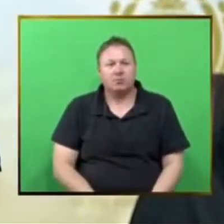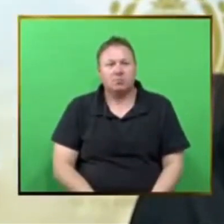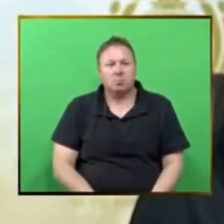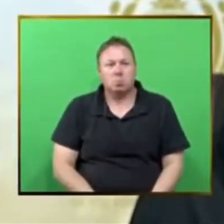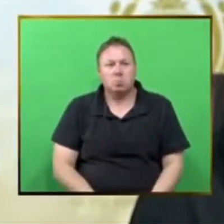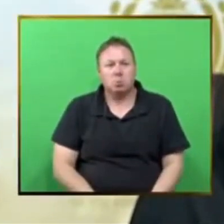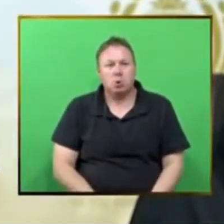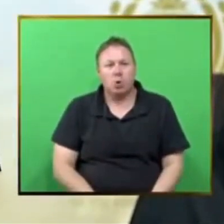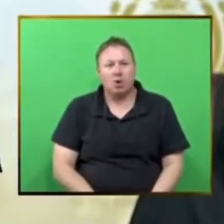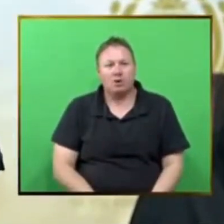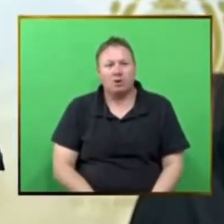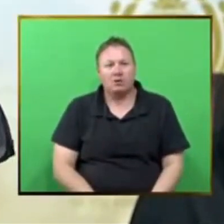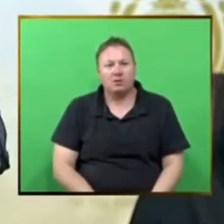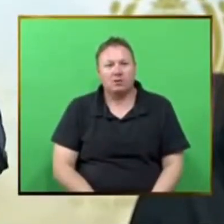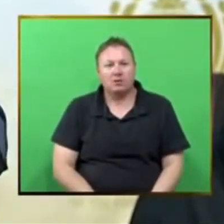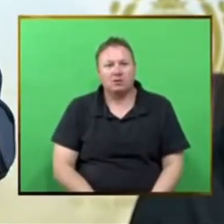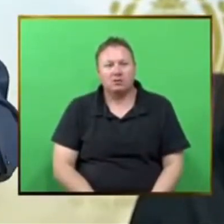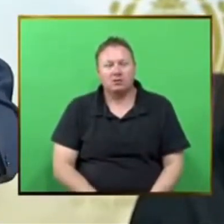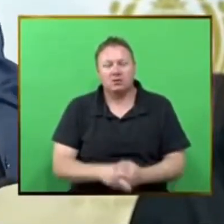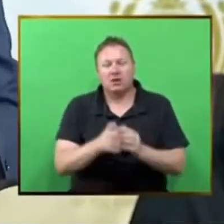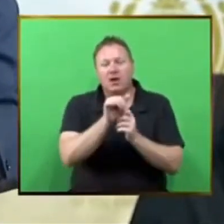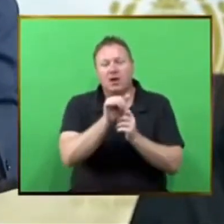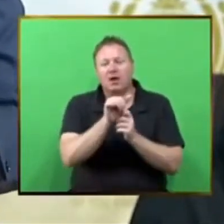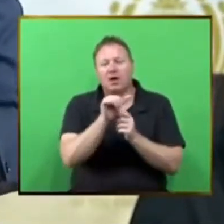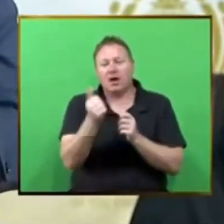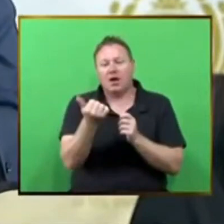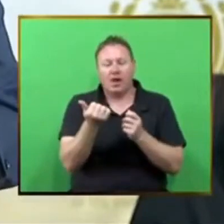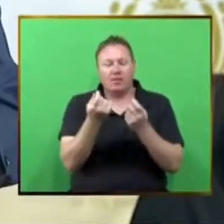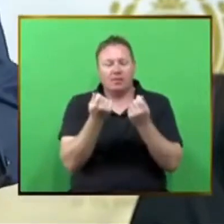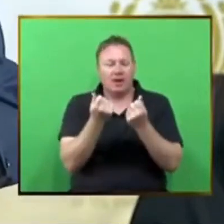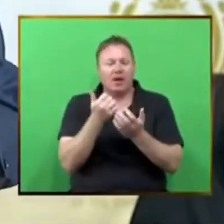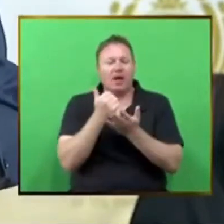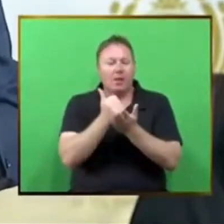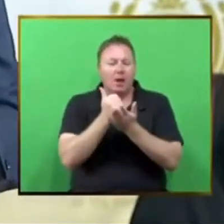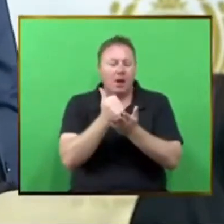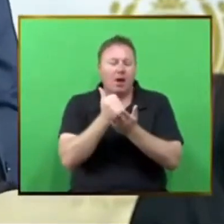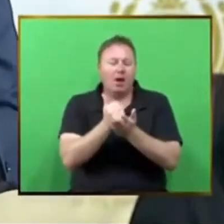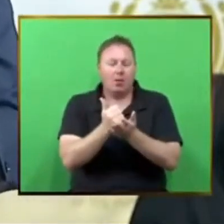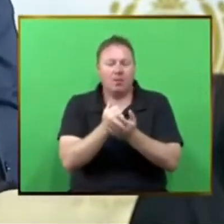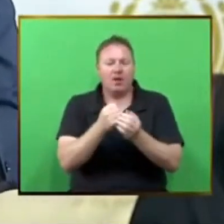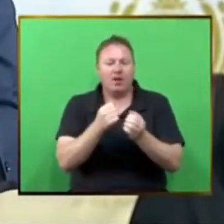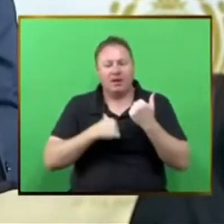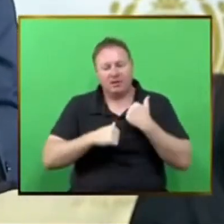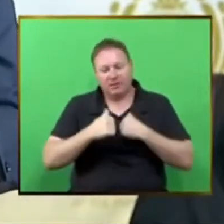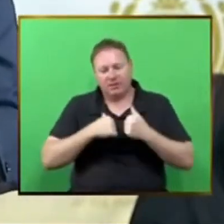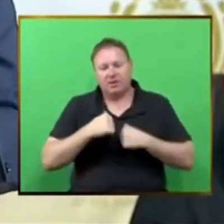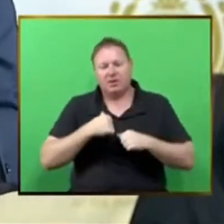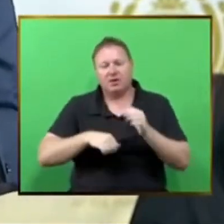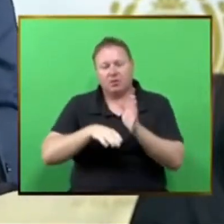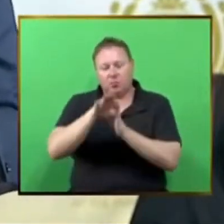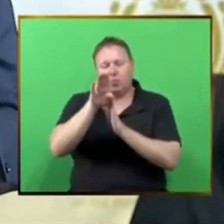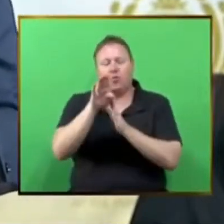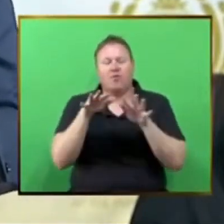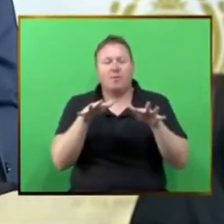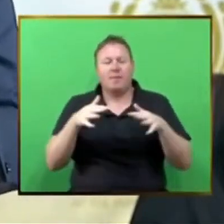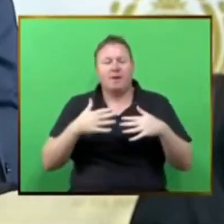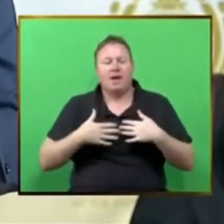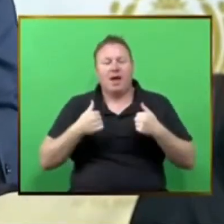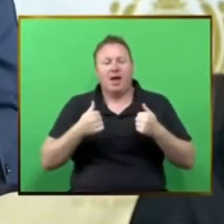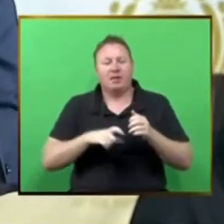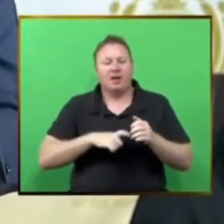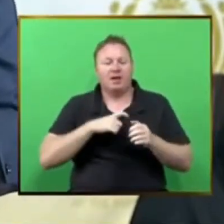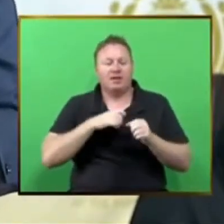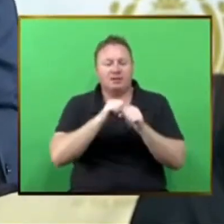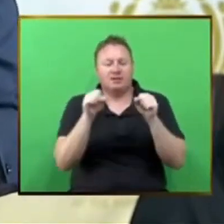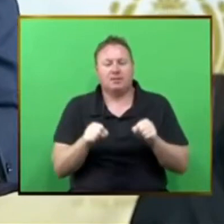There remain a range of system strengthening activities that are key enablers of an improved public healthcare system that must